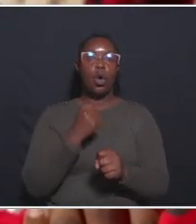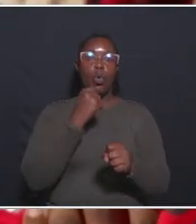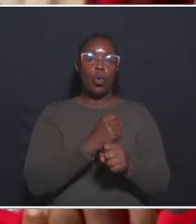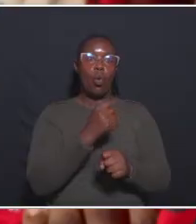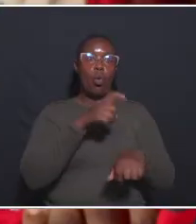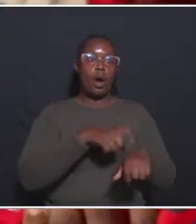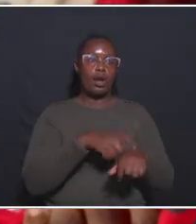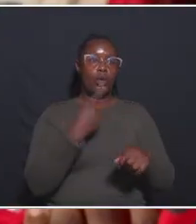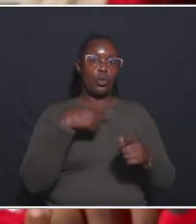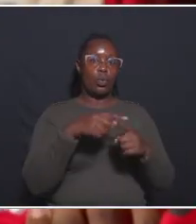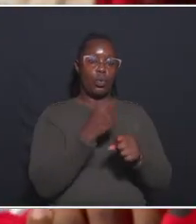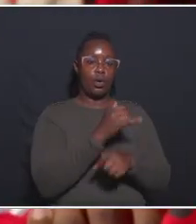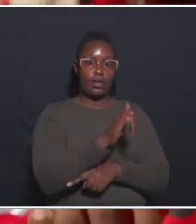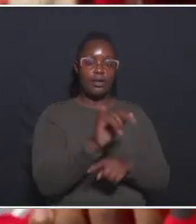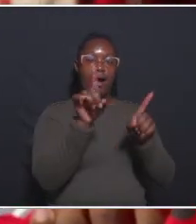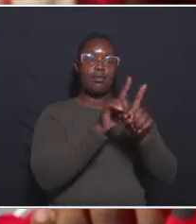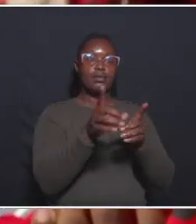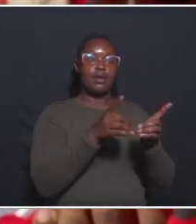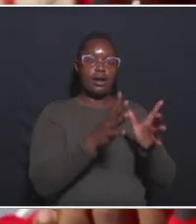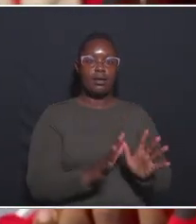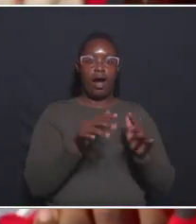director, sort of trying to guide the editor's work?